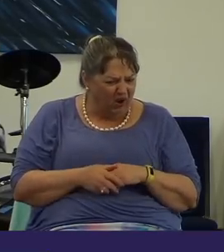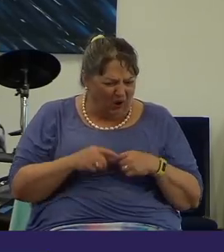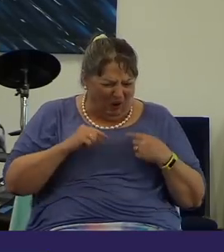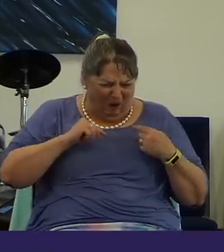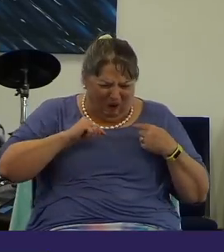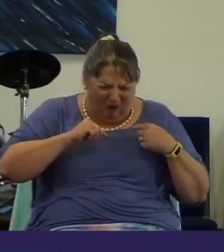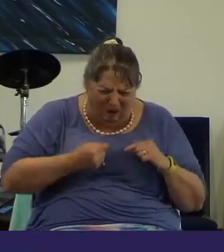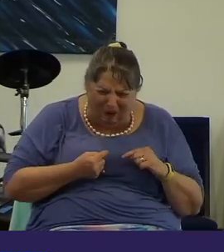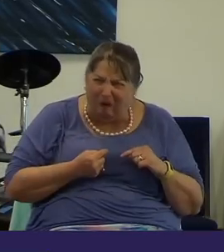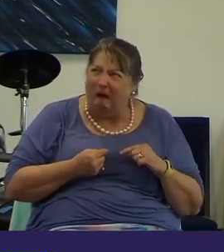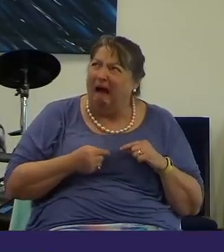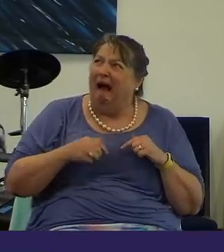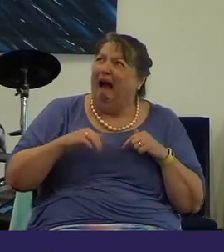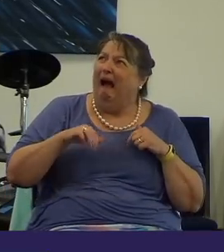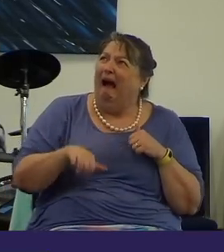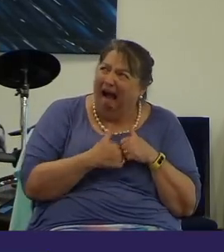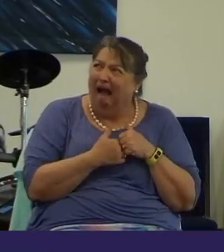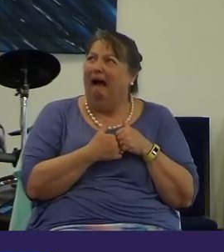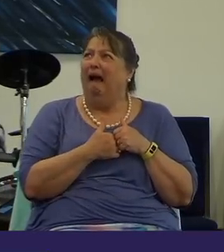for you and for me. Think about that.